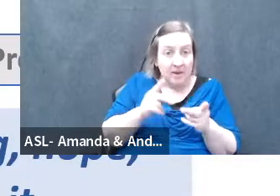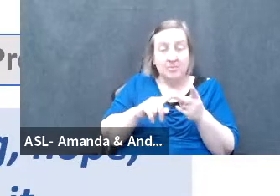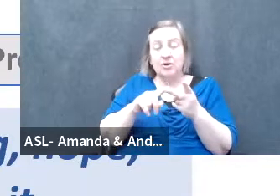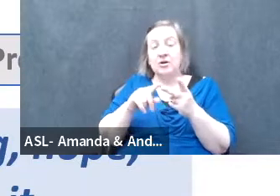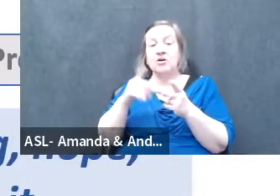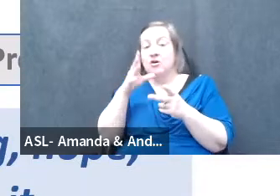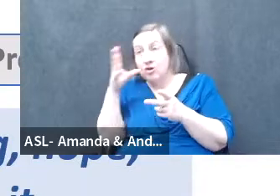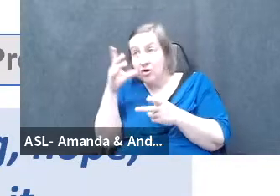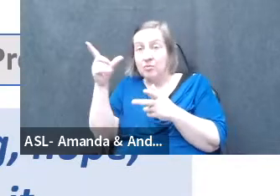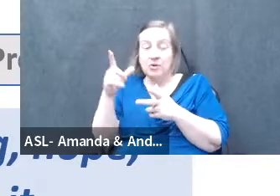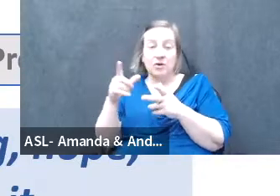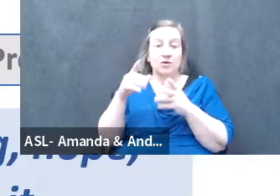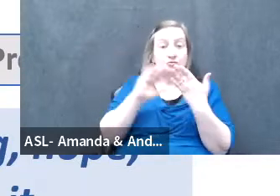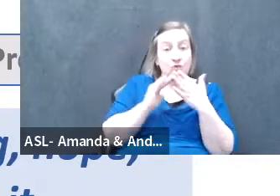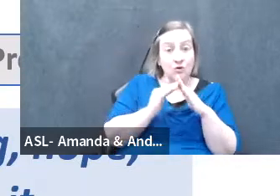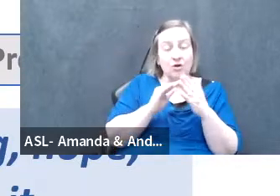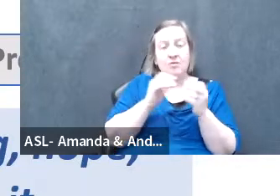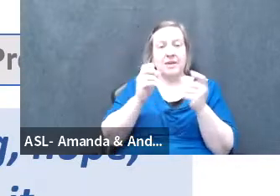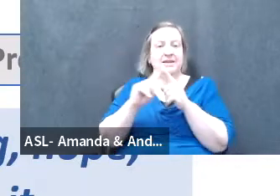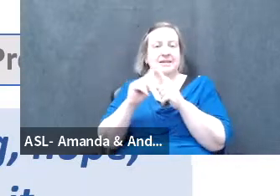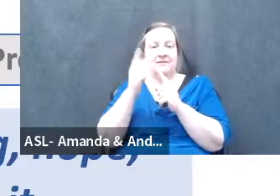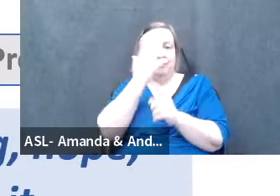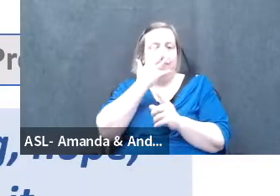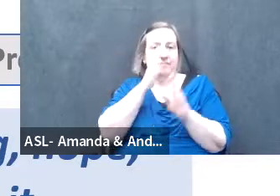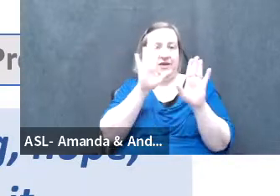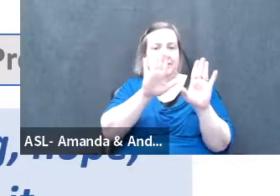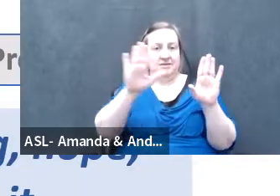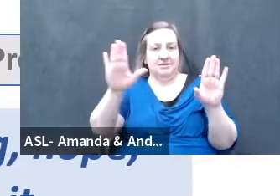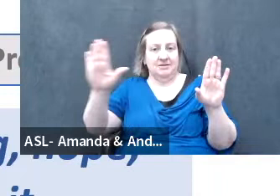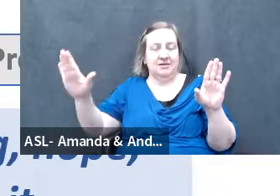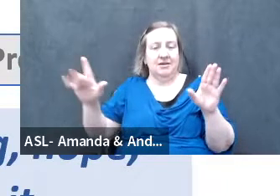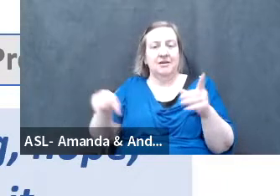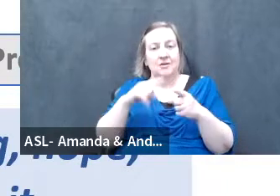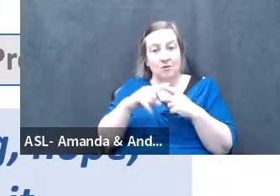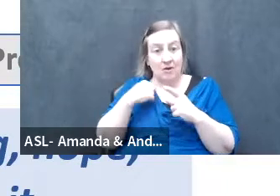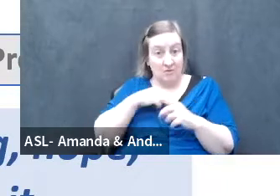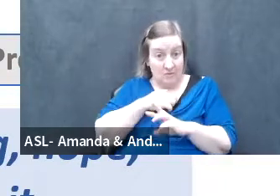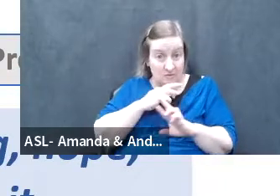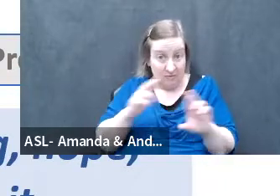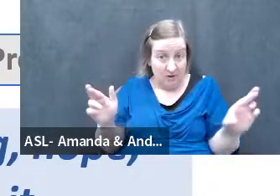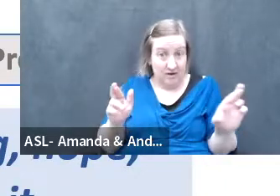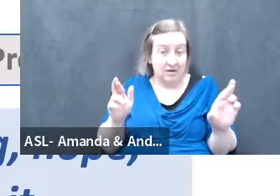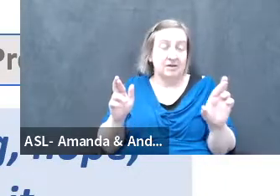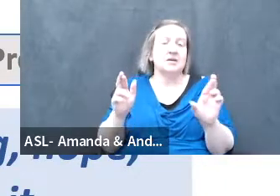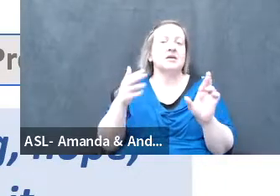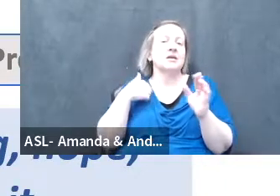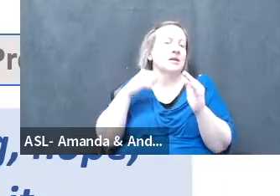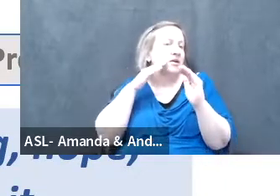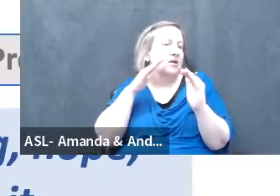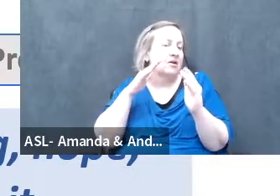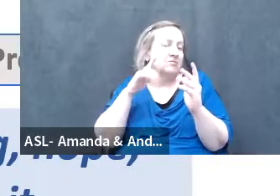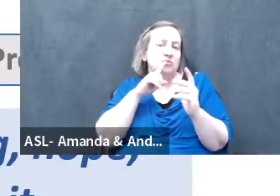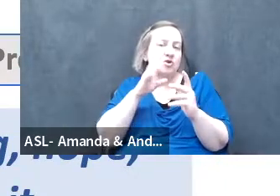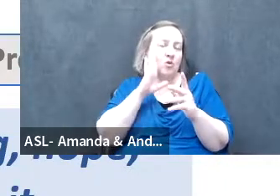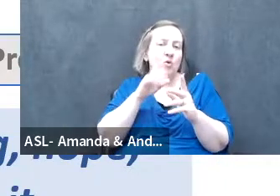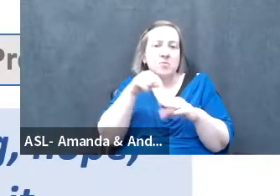into consideration. So it's going to probably have many different faces. And so when we get to that point, I'm sure it'll be robust